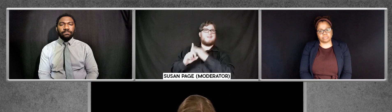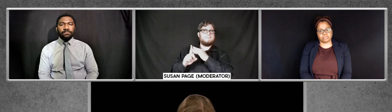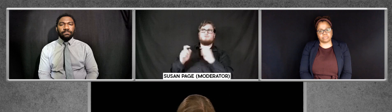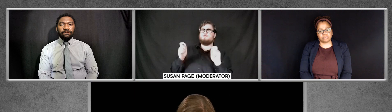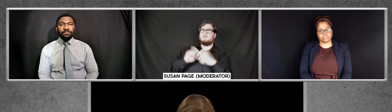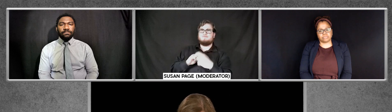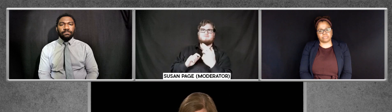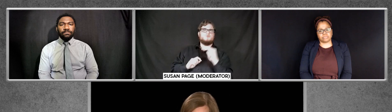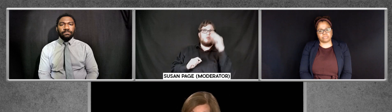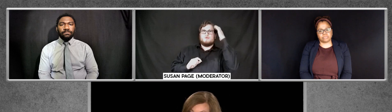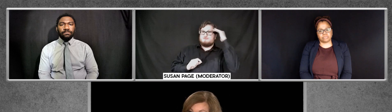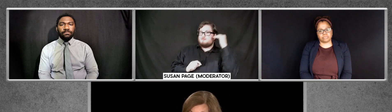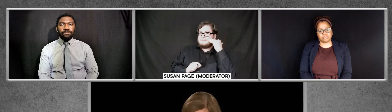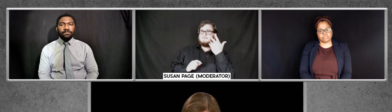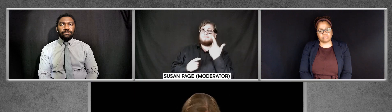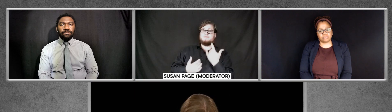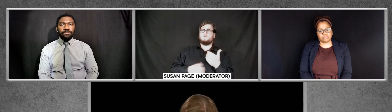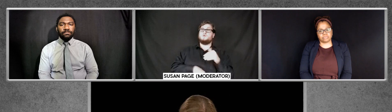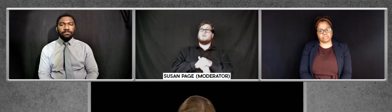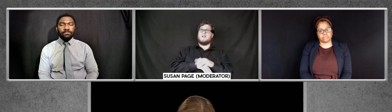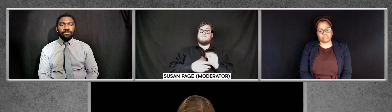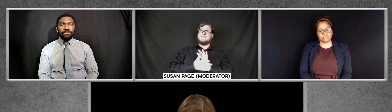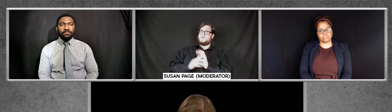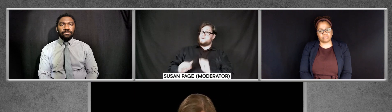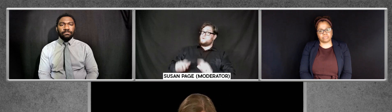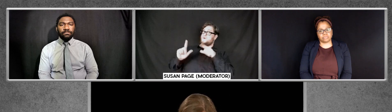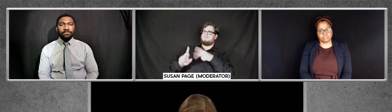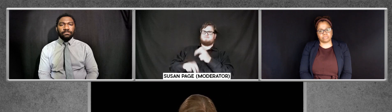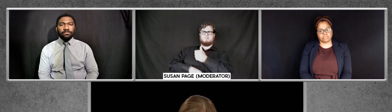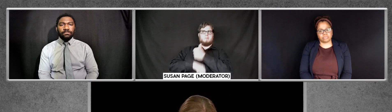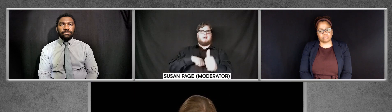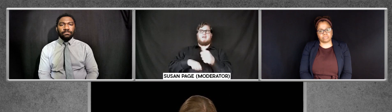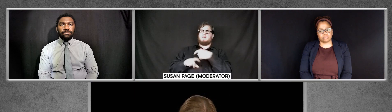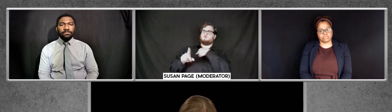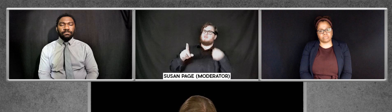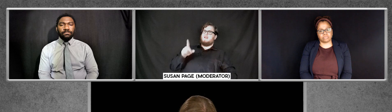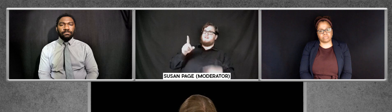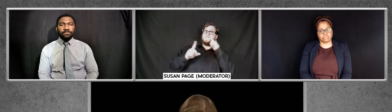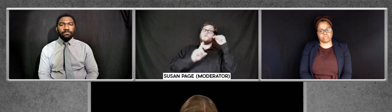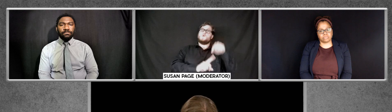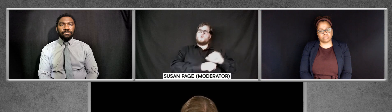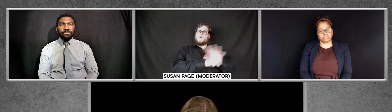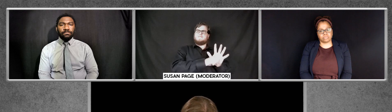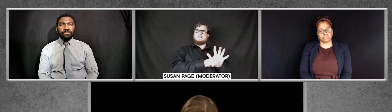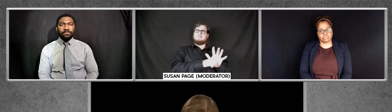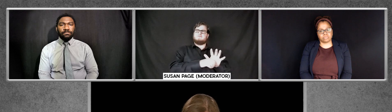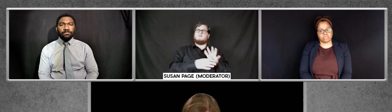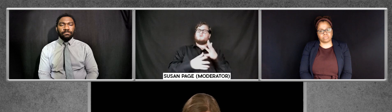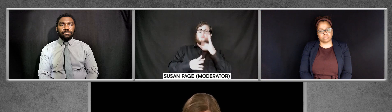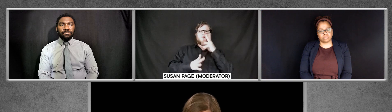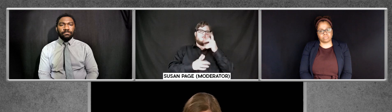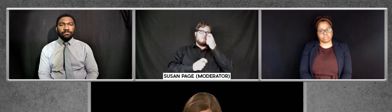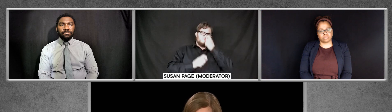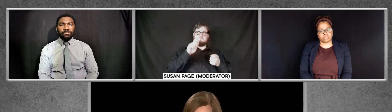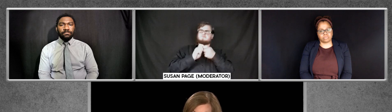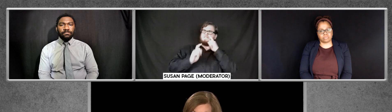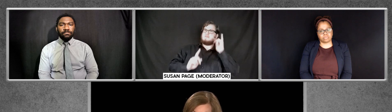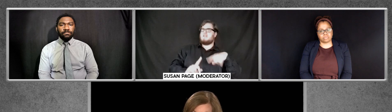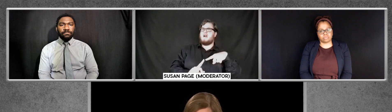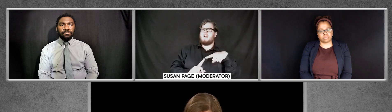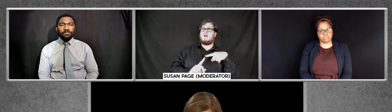President Trump again blamed it for the coronavirus, saying China will pay. Vice President Pence, how would you describe